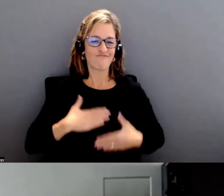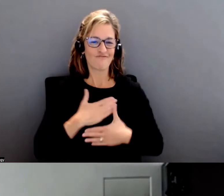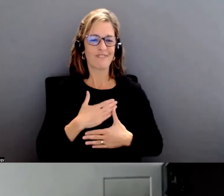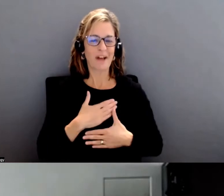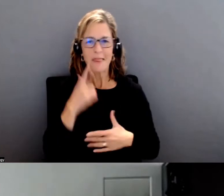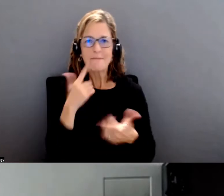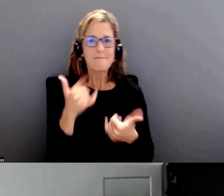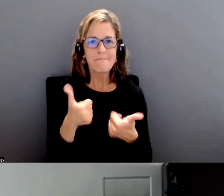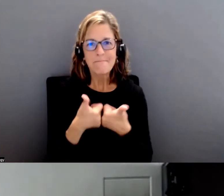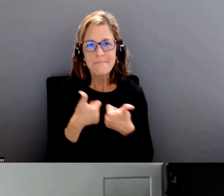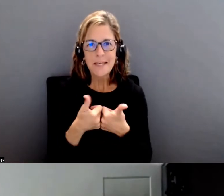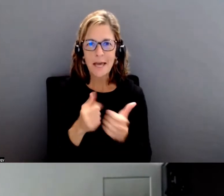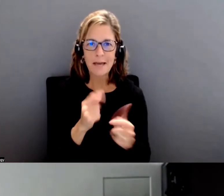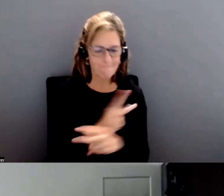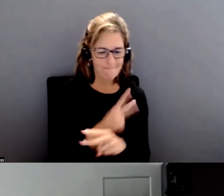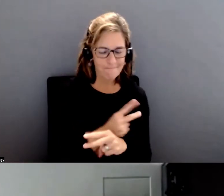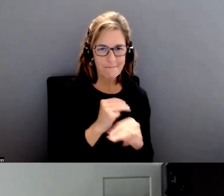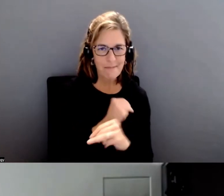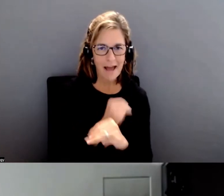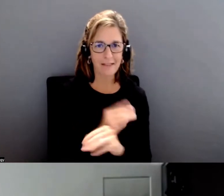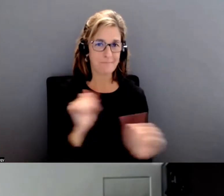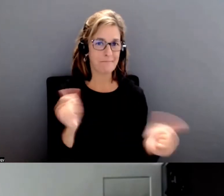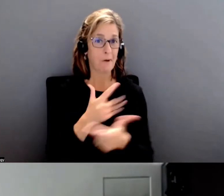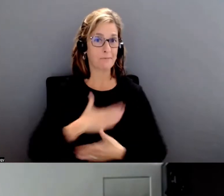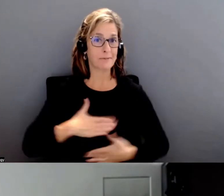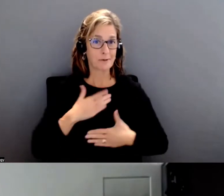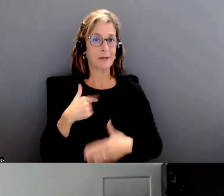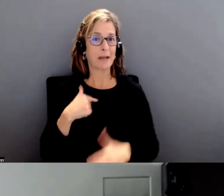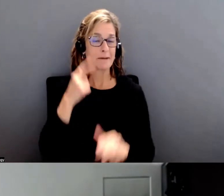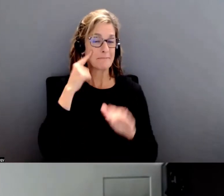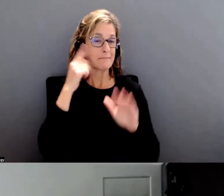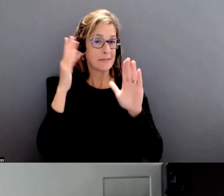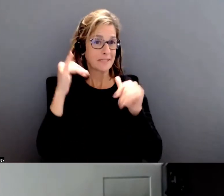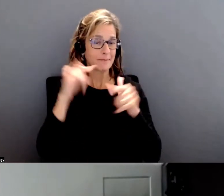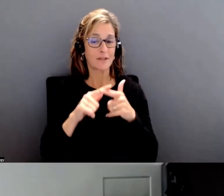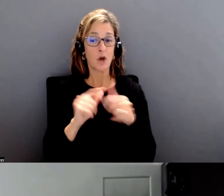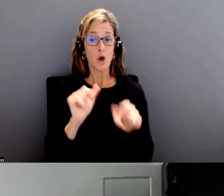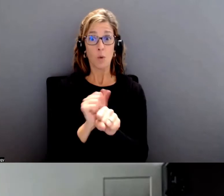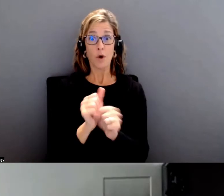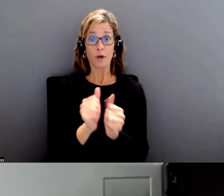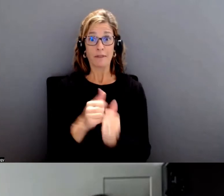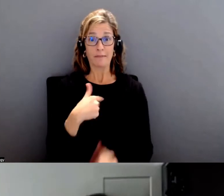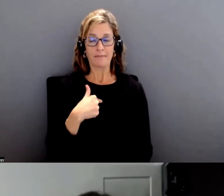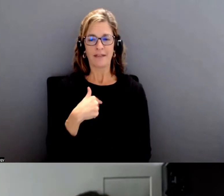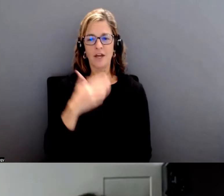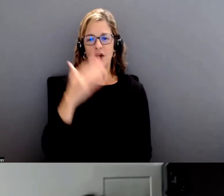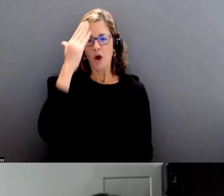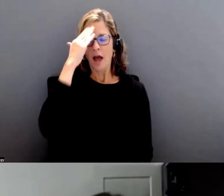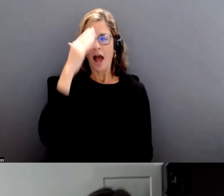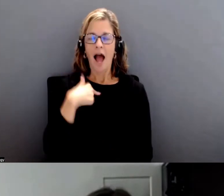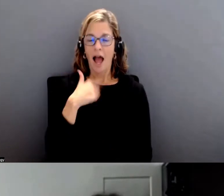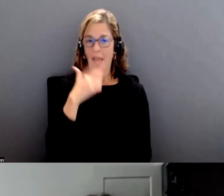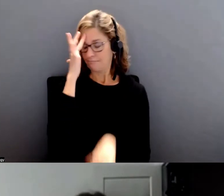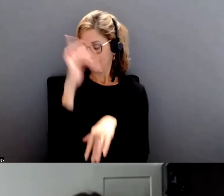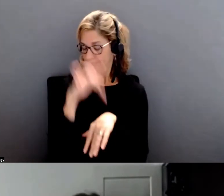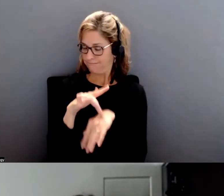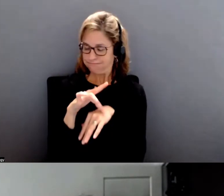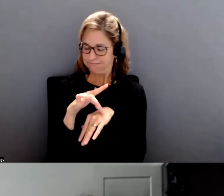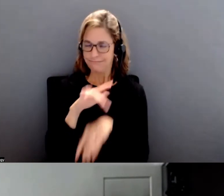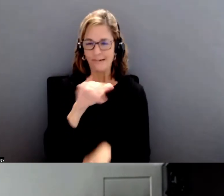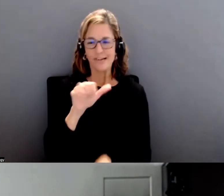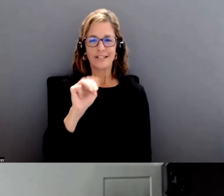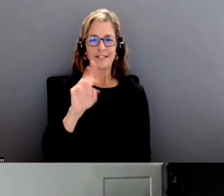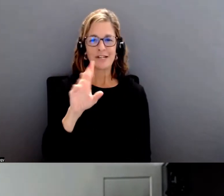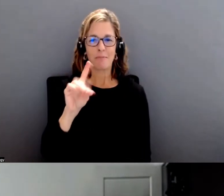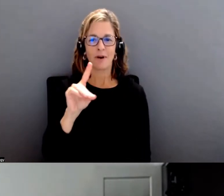enjoyed doing that. And anybody who's ever worked with me knows I'm slightly obsessed with Jamboard, so I'm always excited to